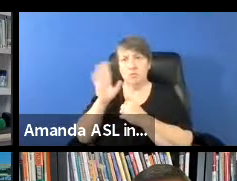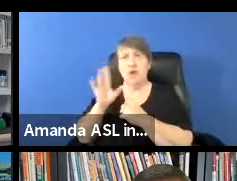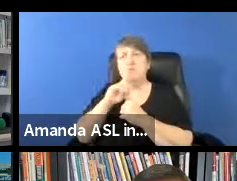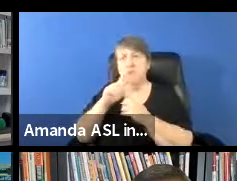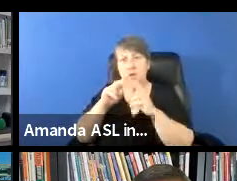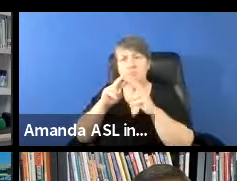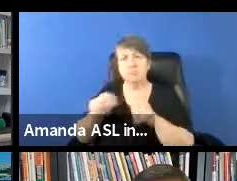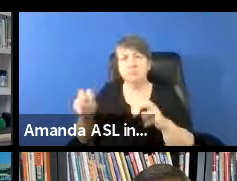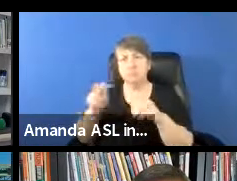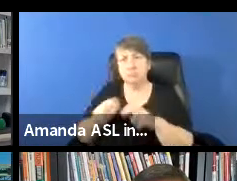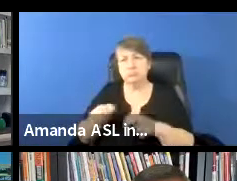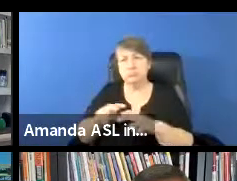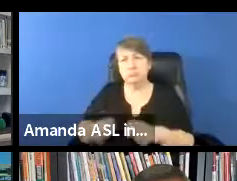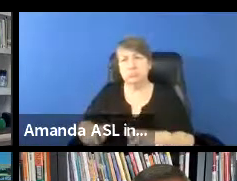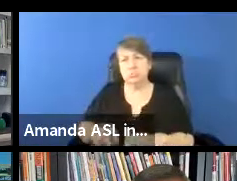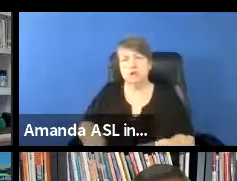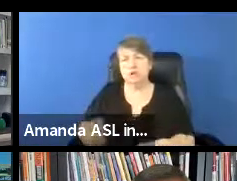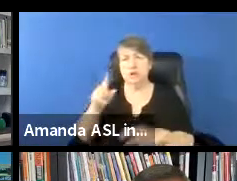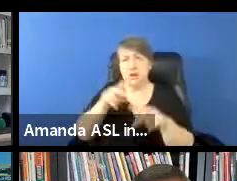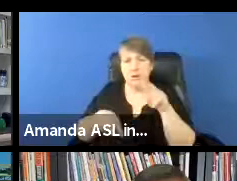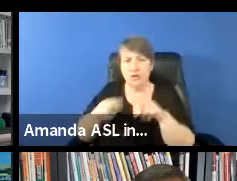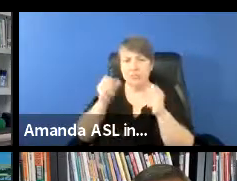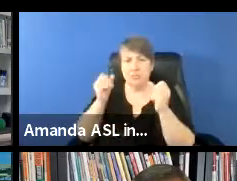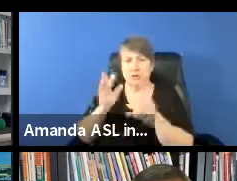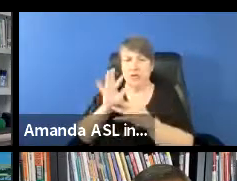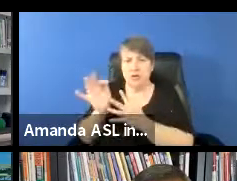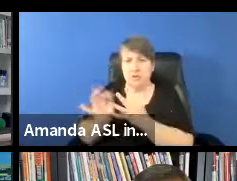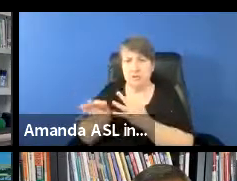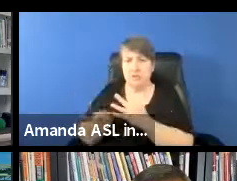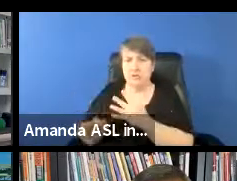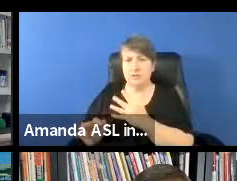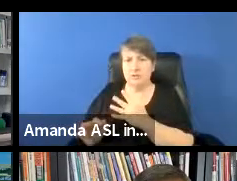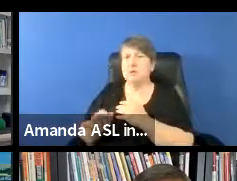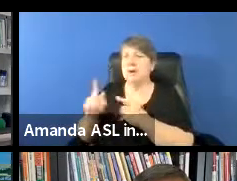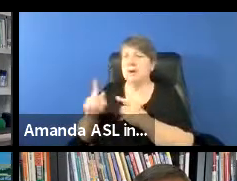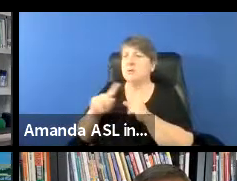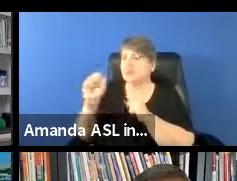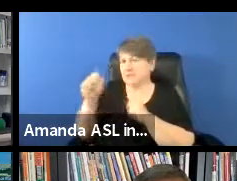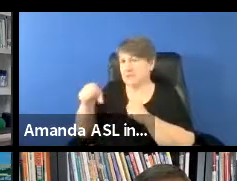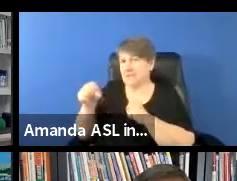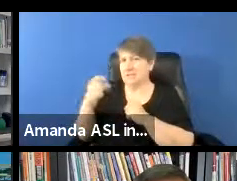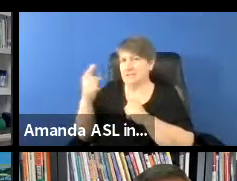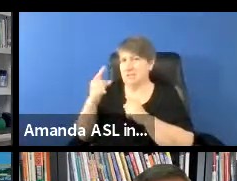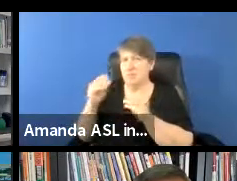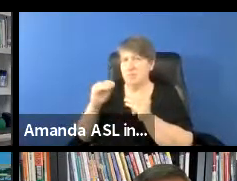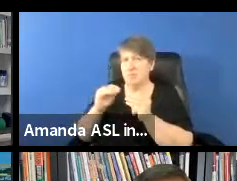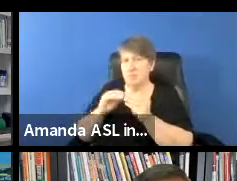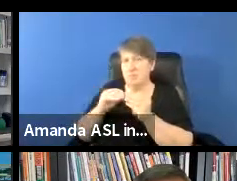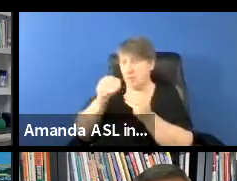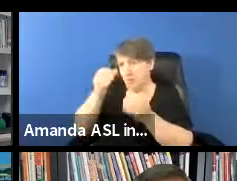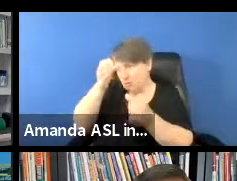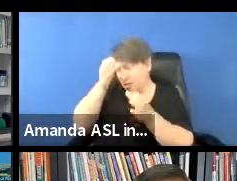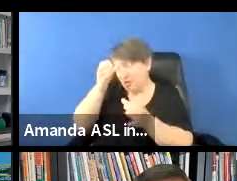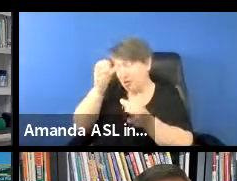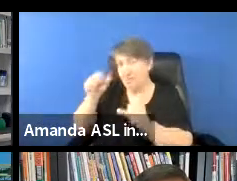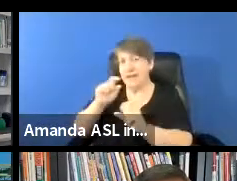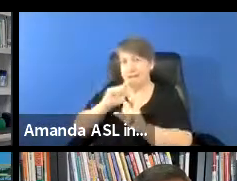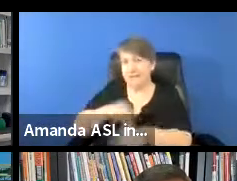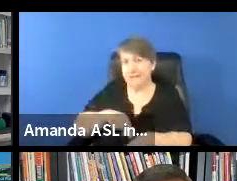and looking at multiple options. But to your point, it can be addressed by someone more knowledgeable in a little bit.